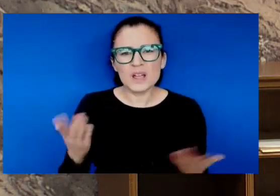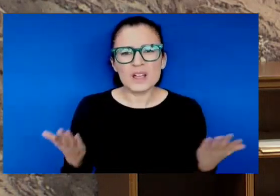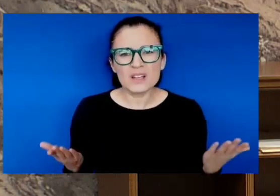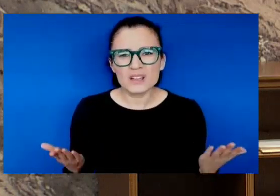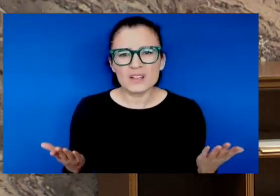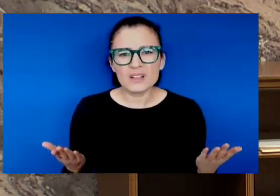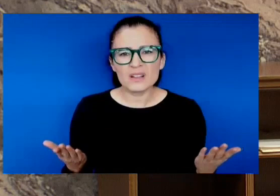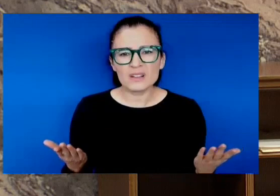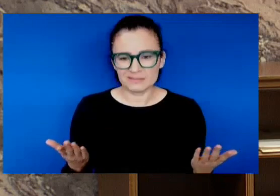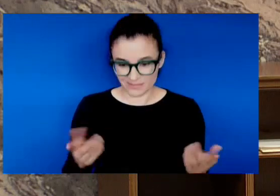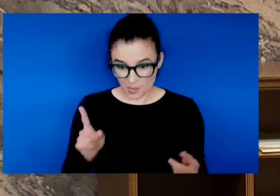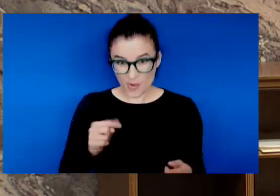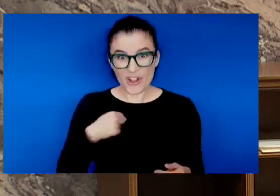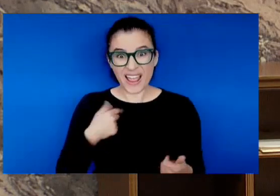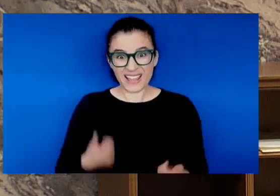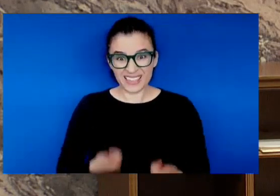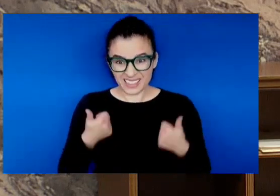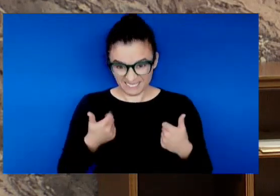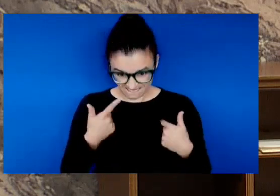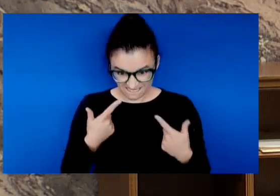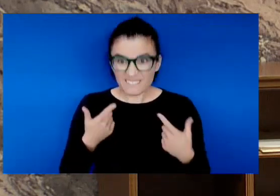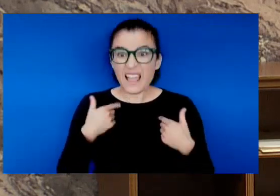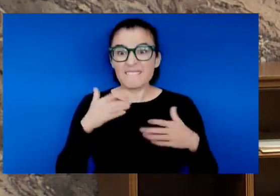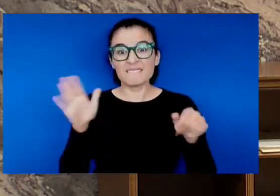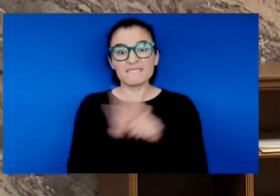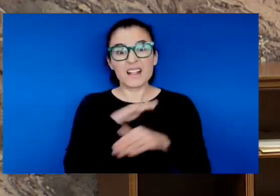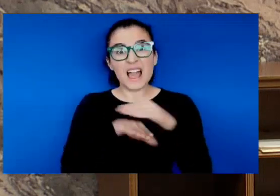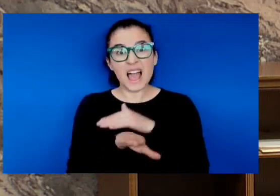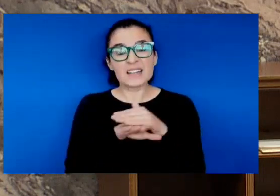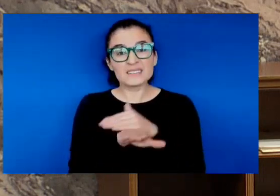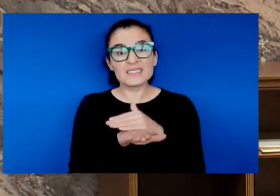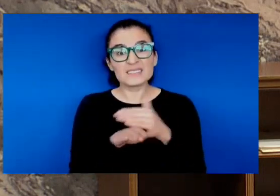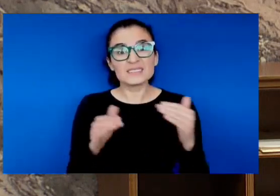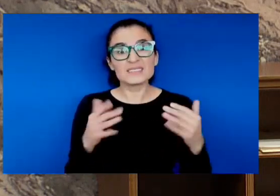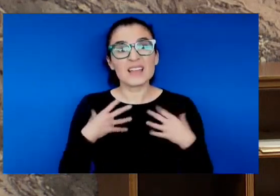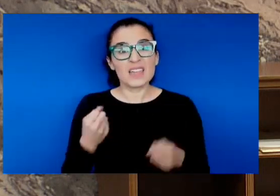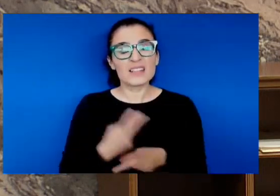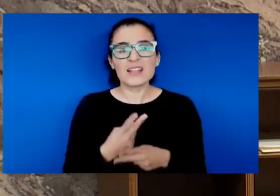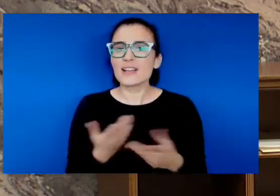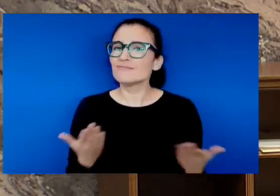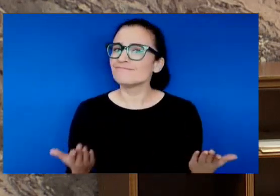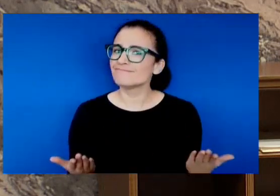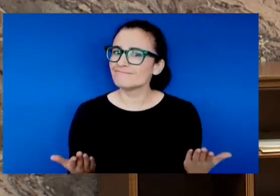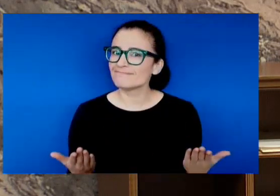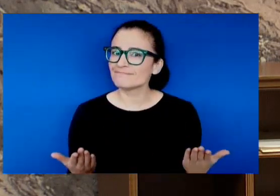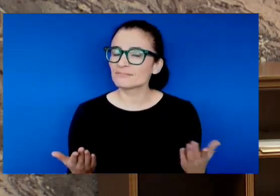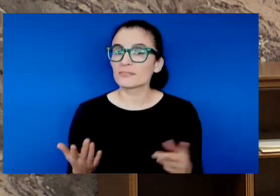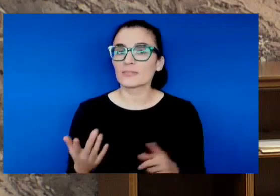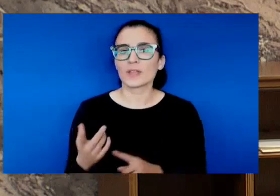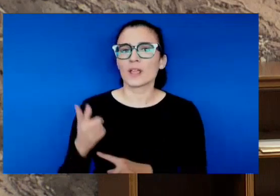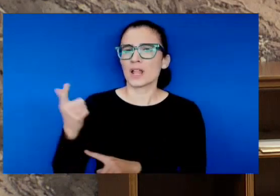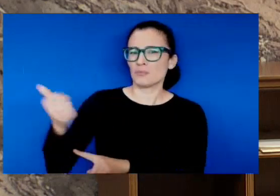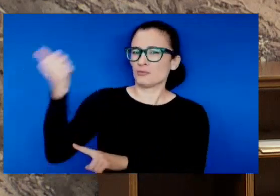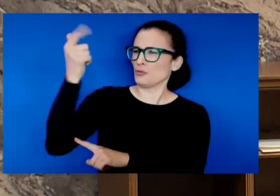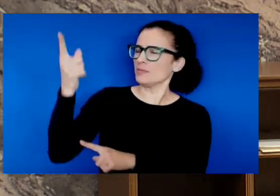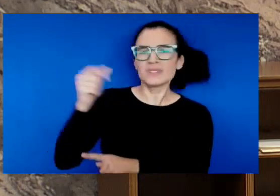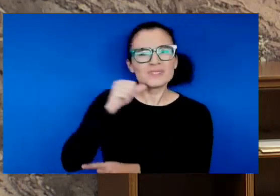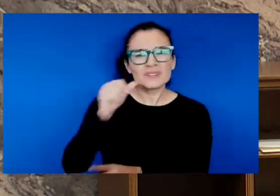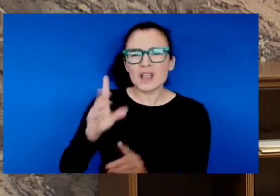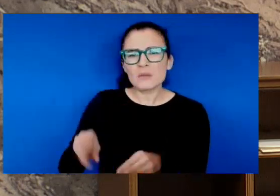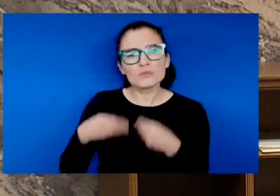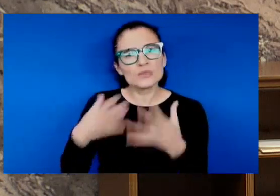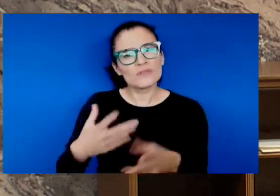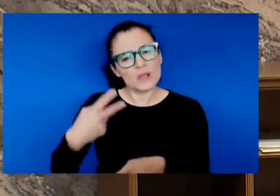quote. Why is the Premier denying expectant mothers like Ty the prenatal care that she deserves and that she